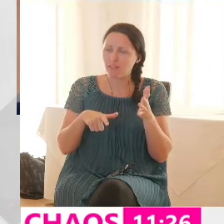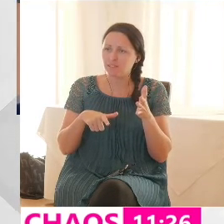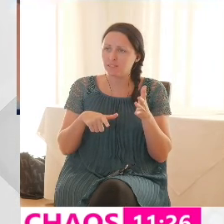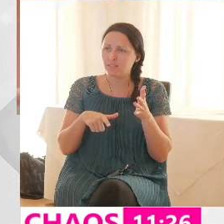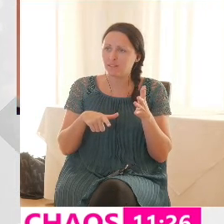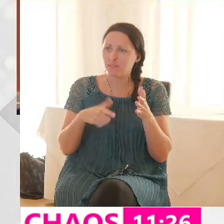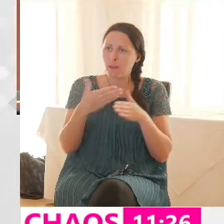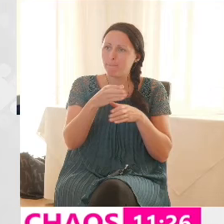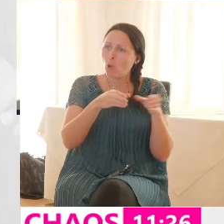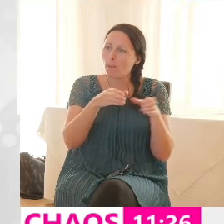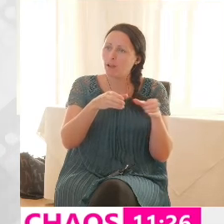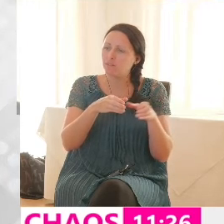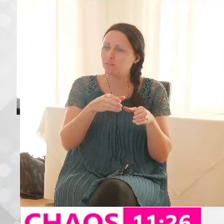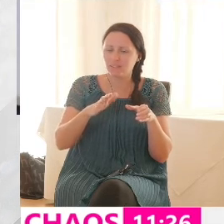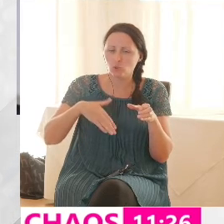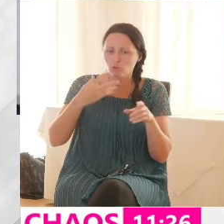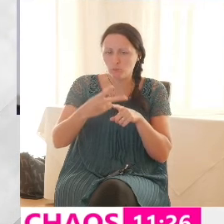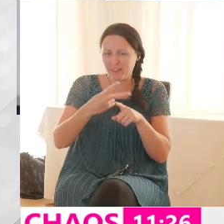that